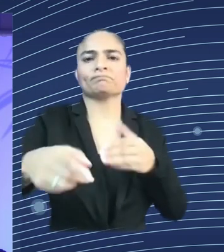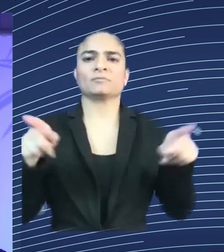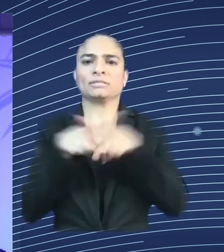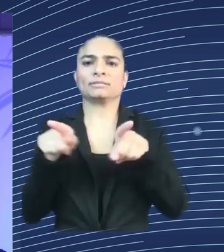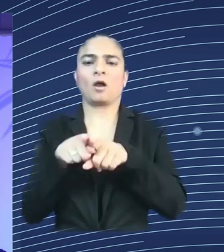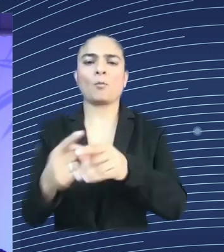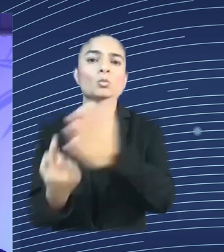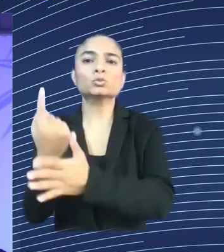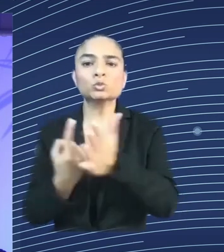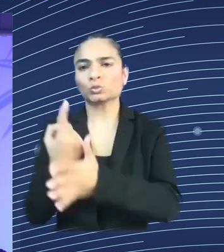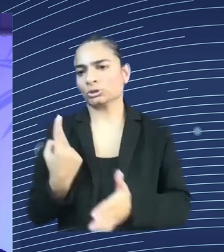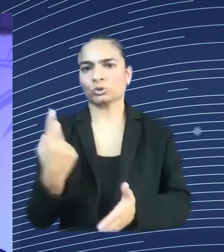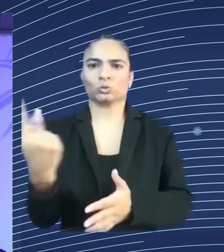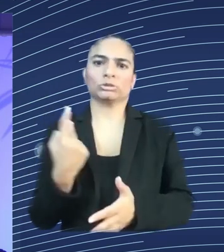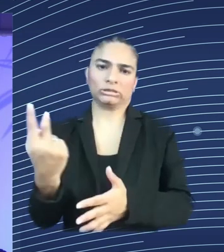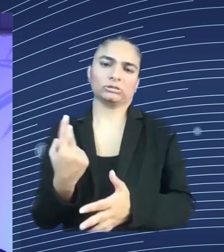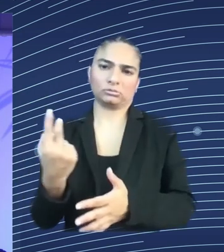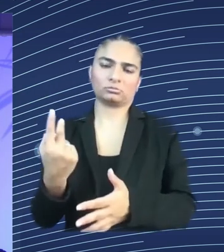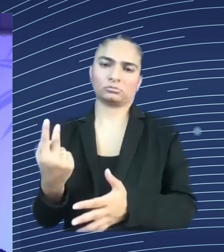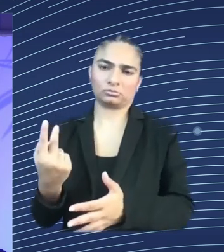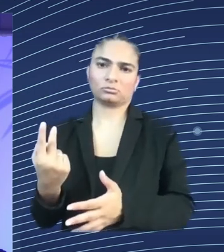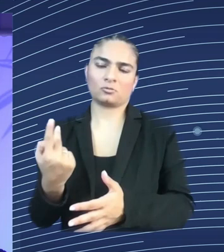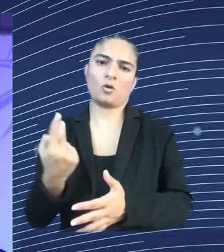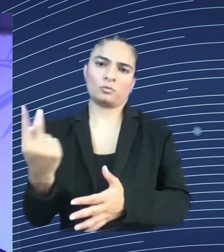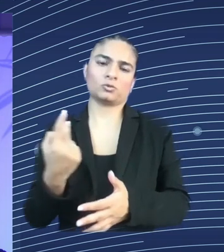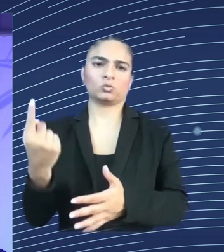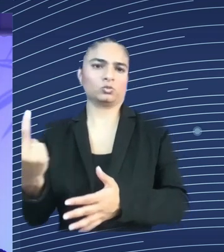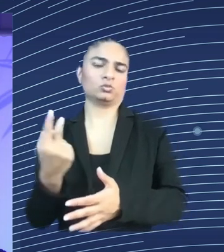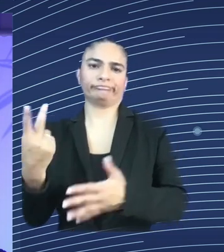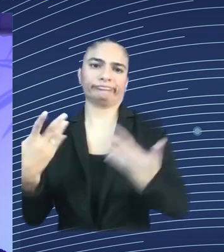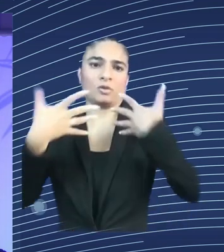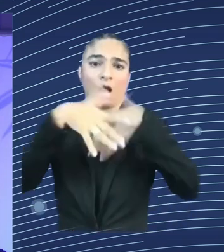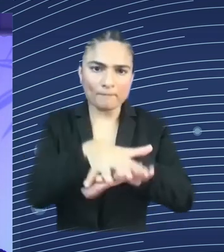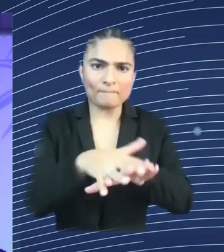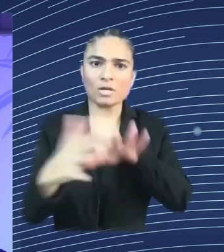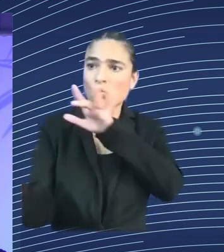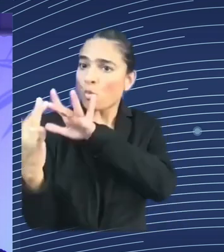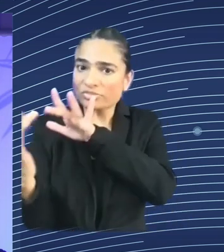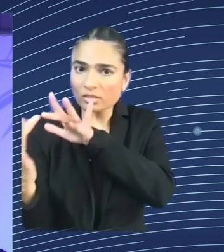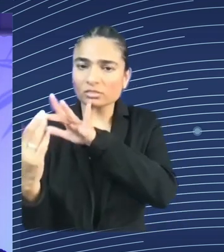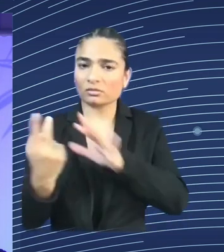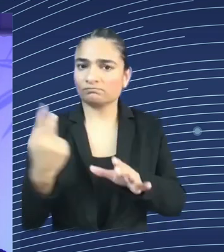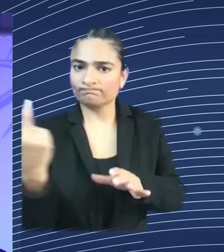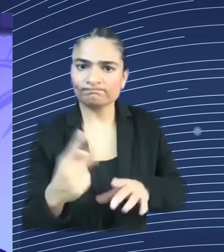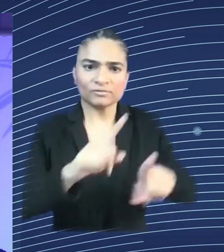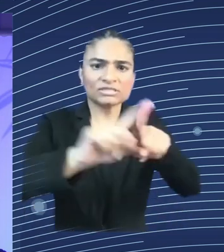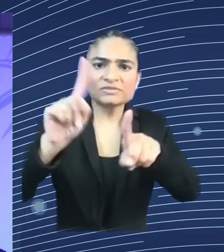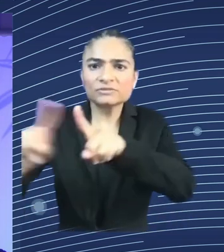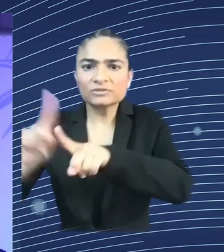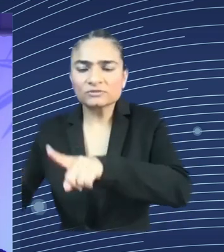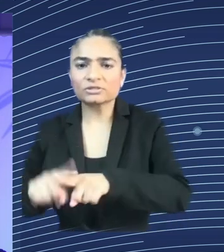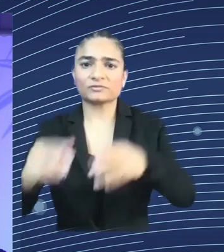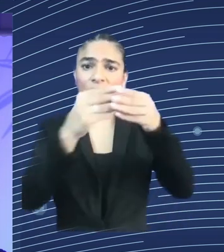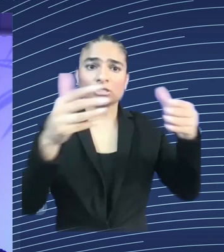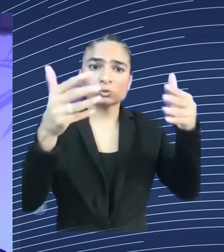implement contacts between different institutions of different member states, maybe under